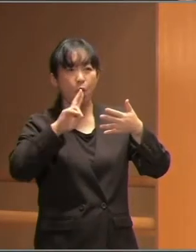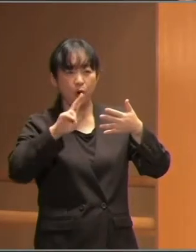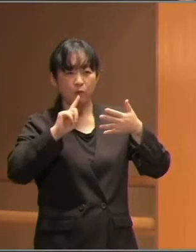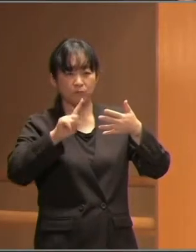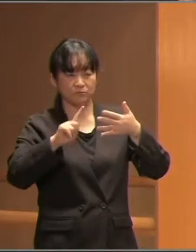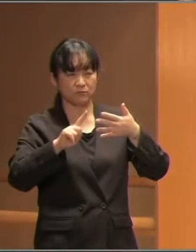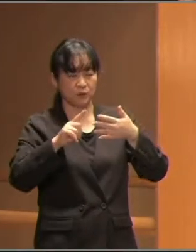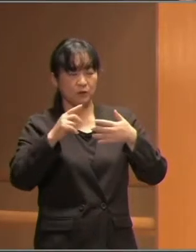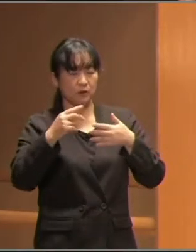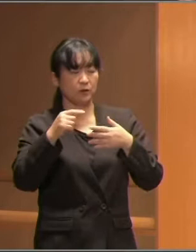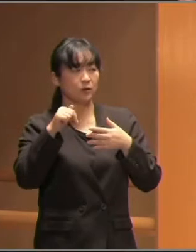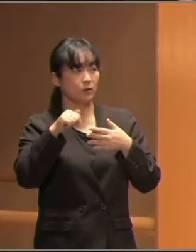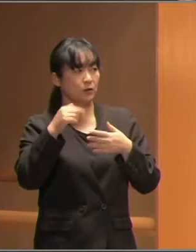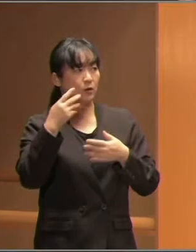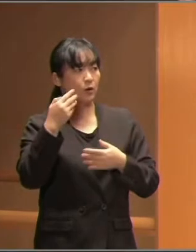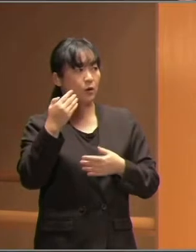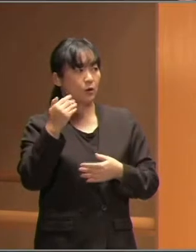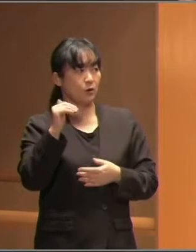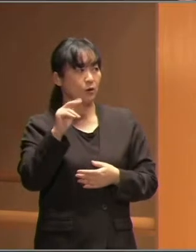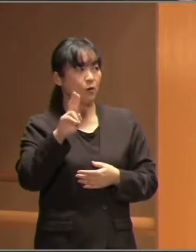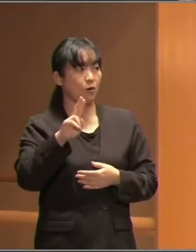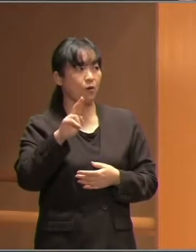it Toyota Koryo.